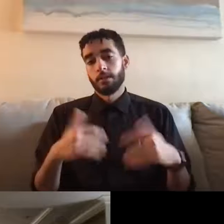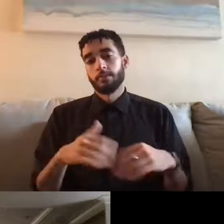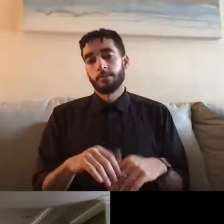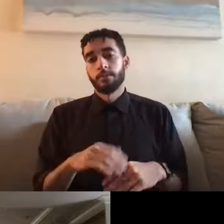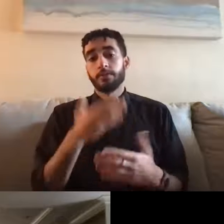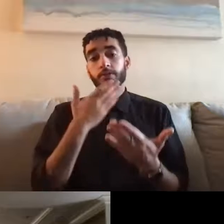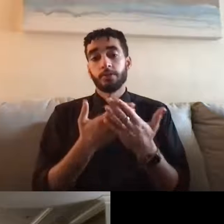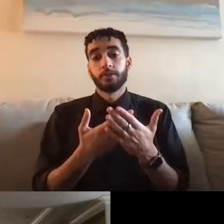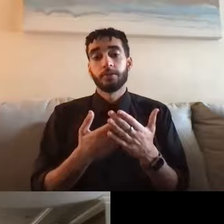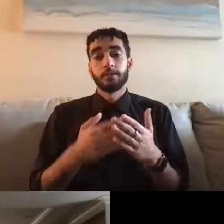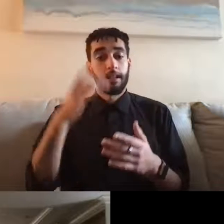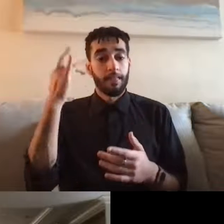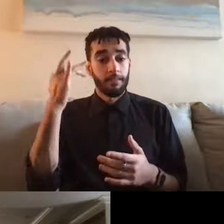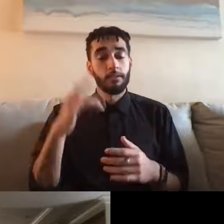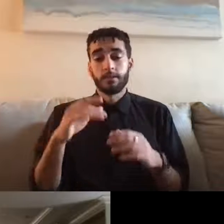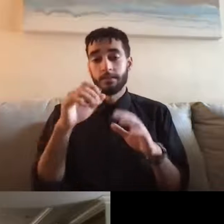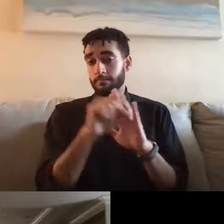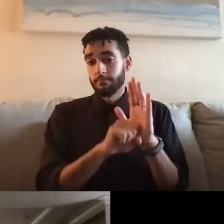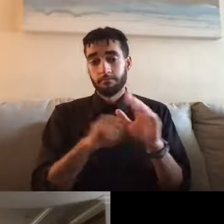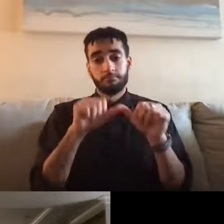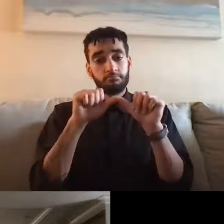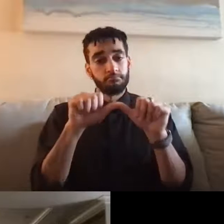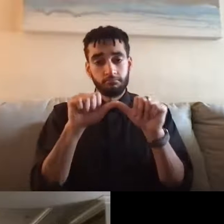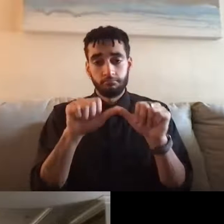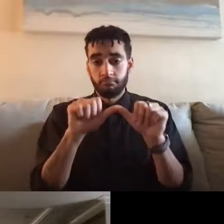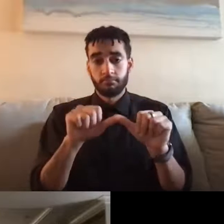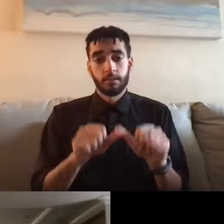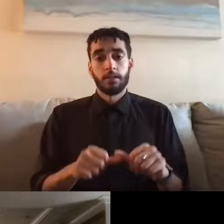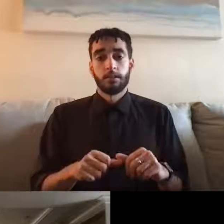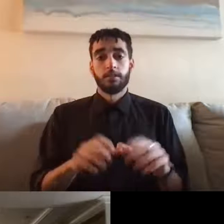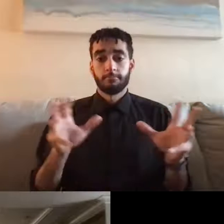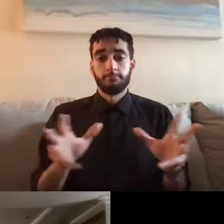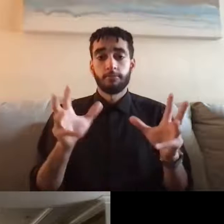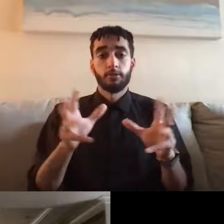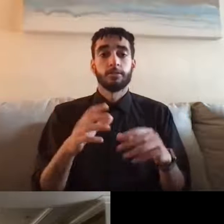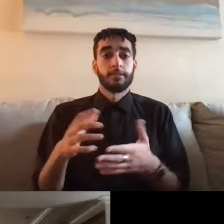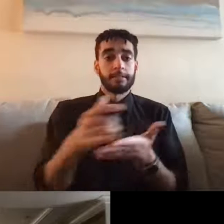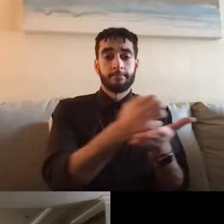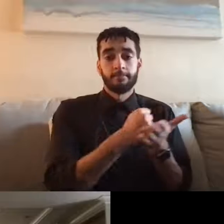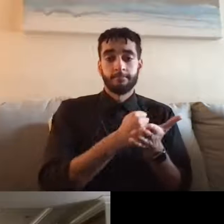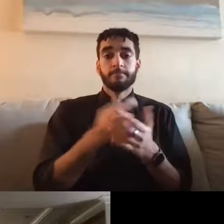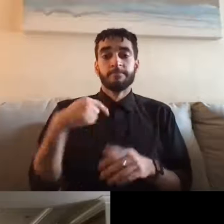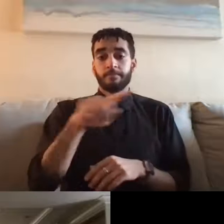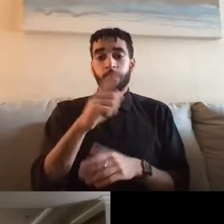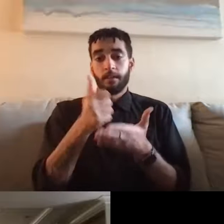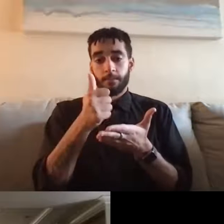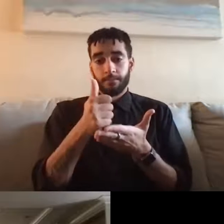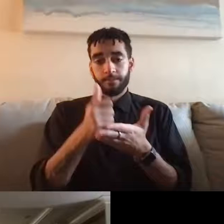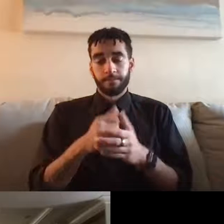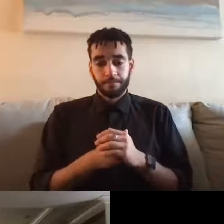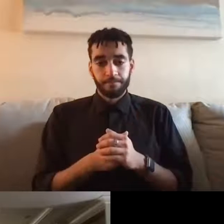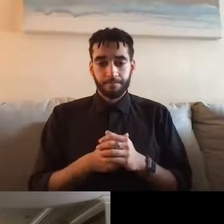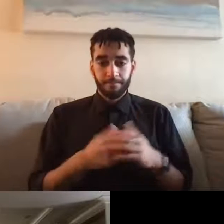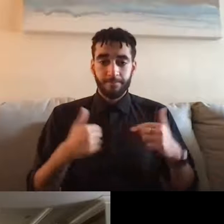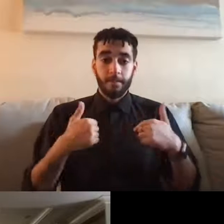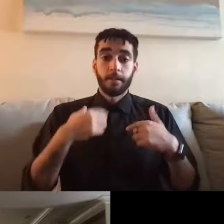of California can continue to work on the policy and provide wonderful services. So talking about personal experience,